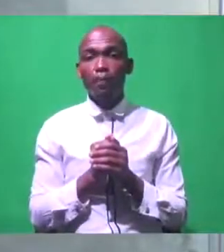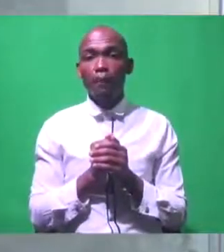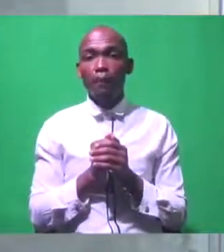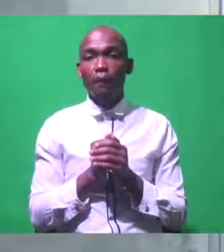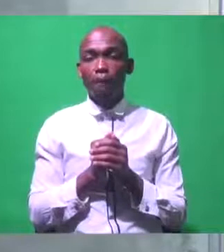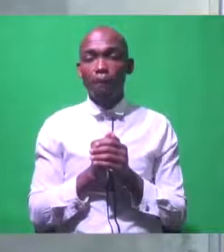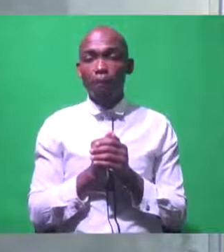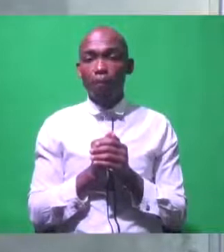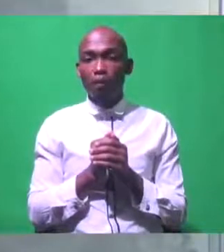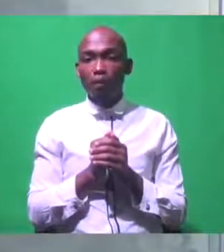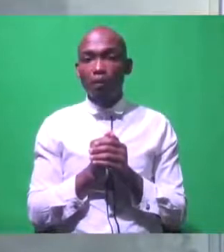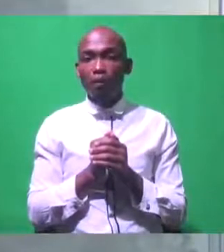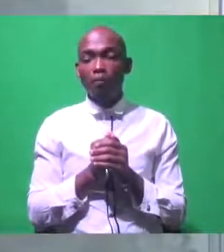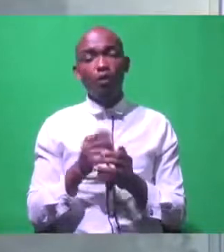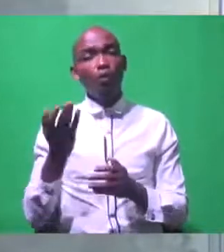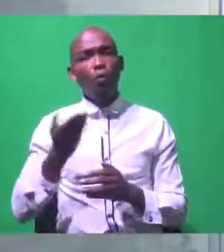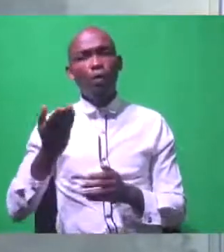Whatever taught